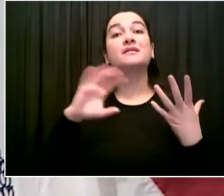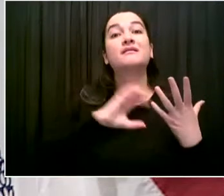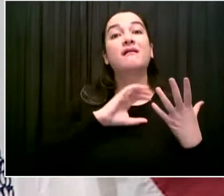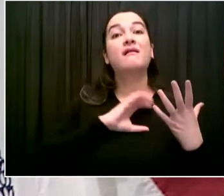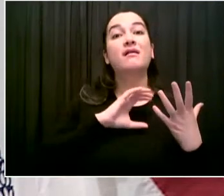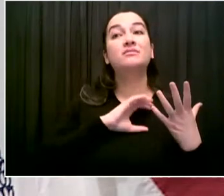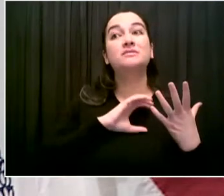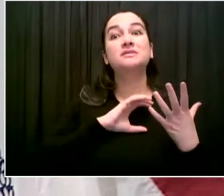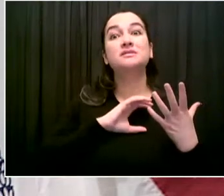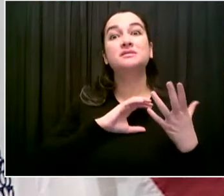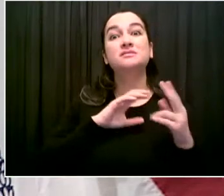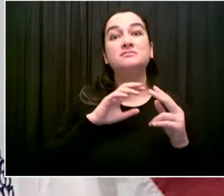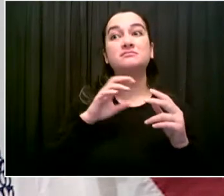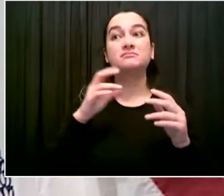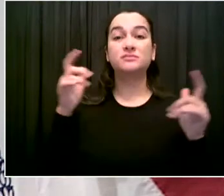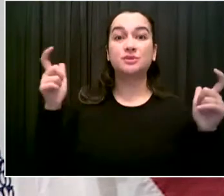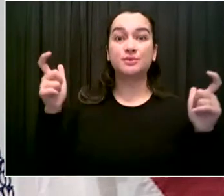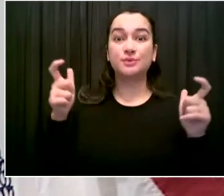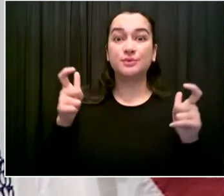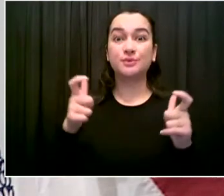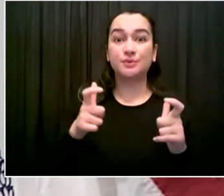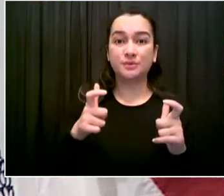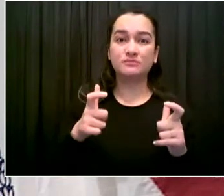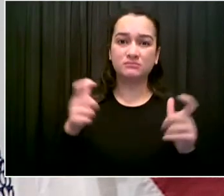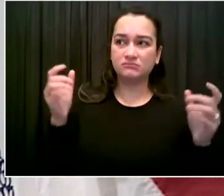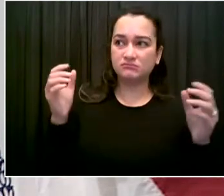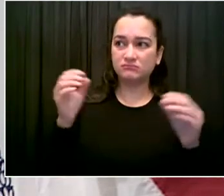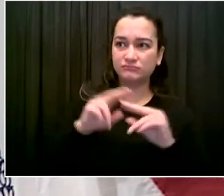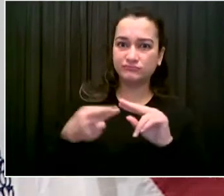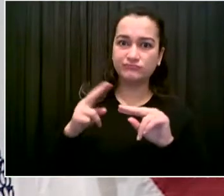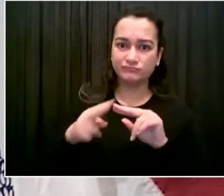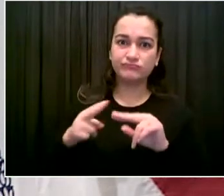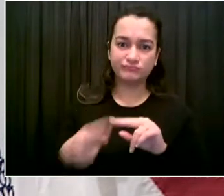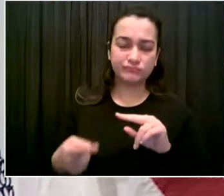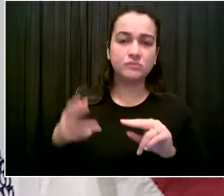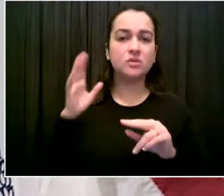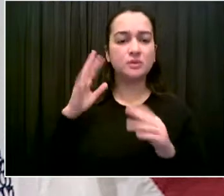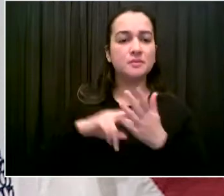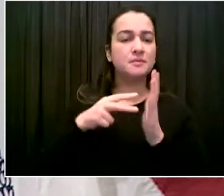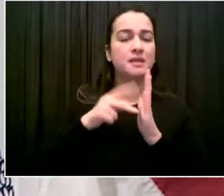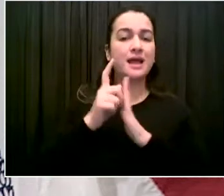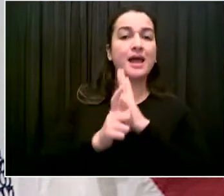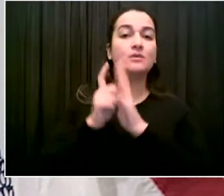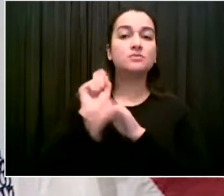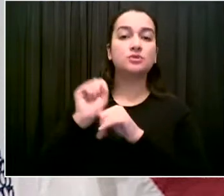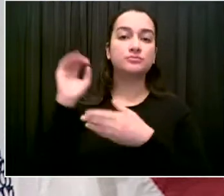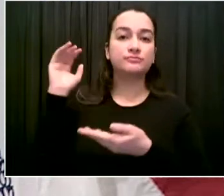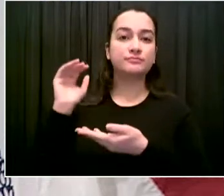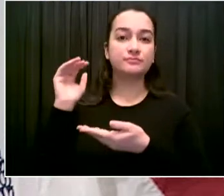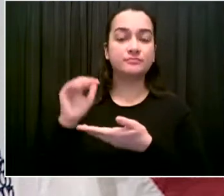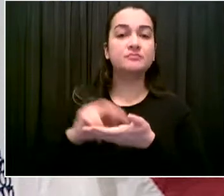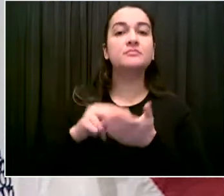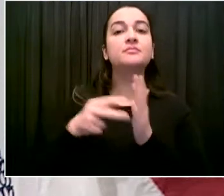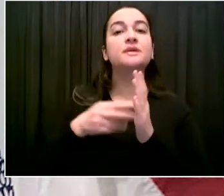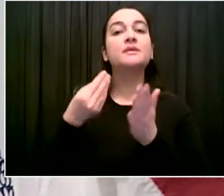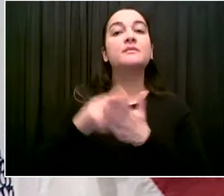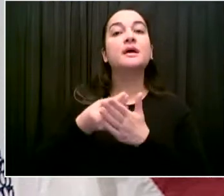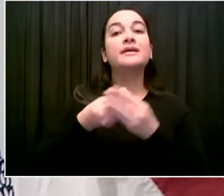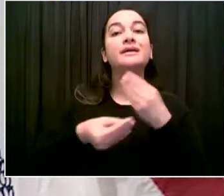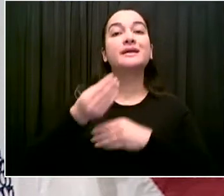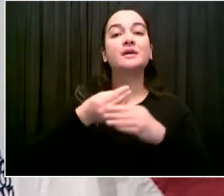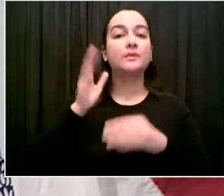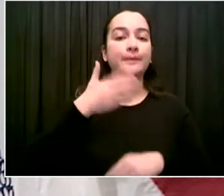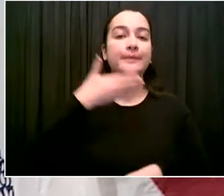simultaneously. But no, we're very committed, and there's a lot more time left in this fiscal year to continue reducing